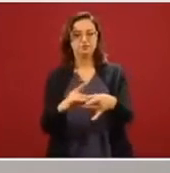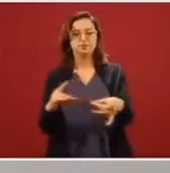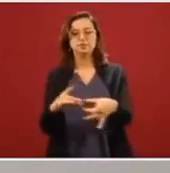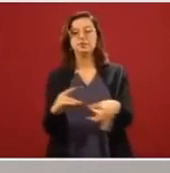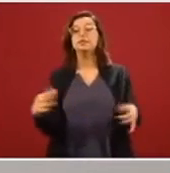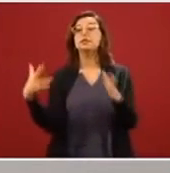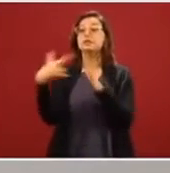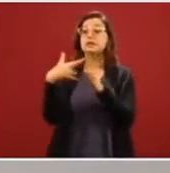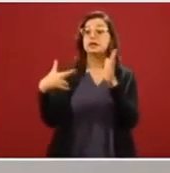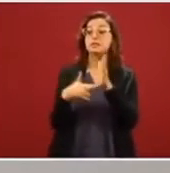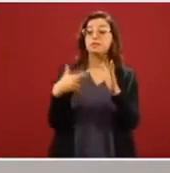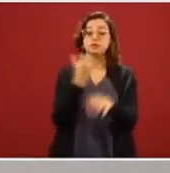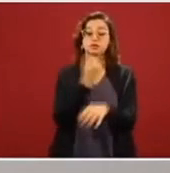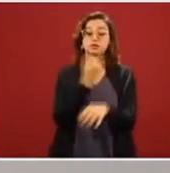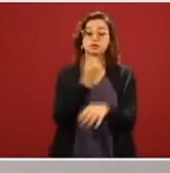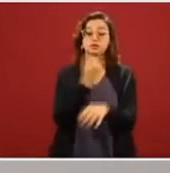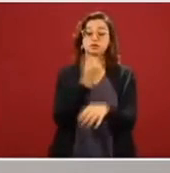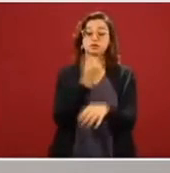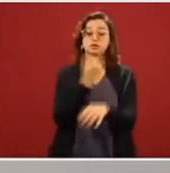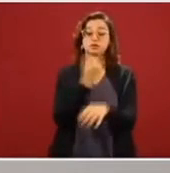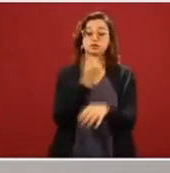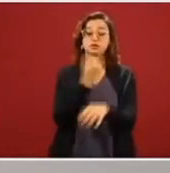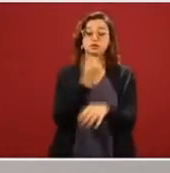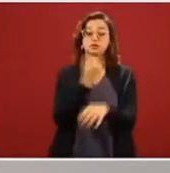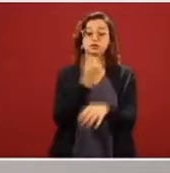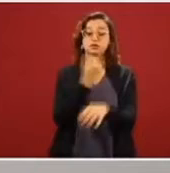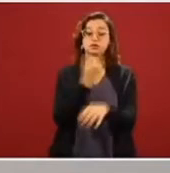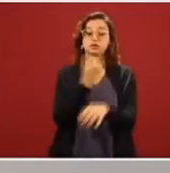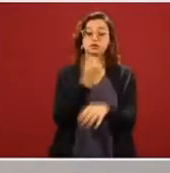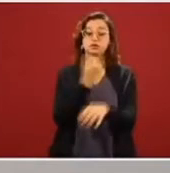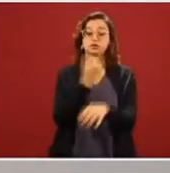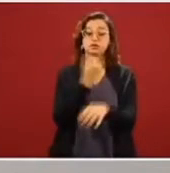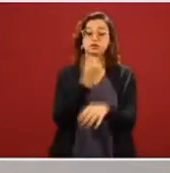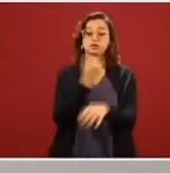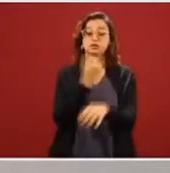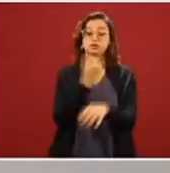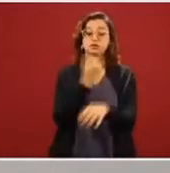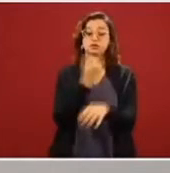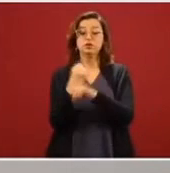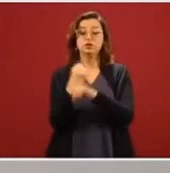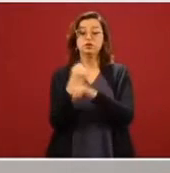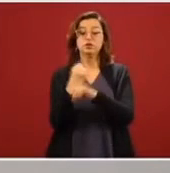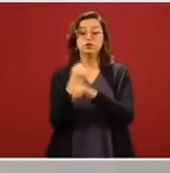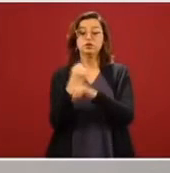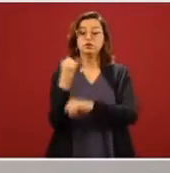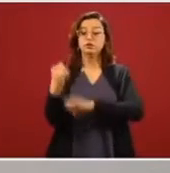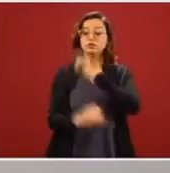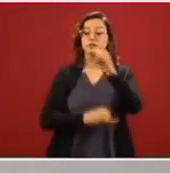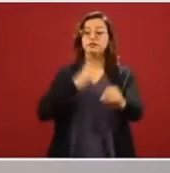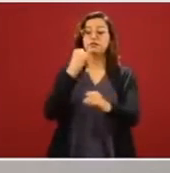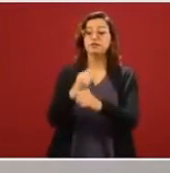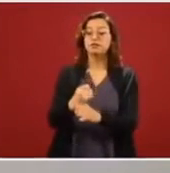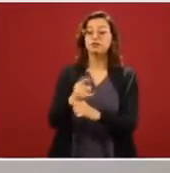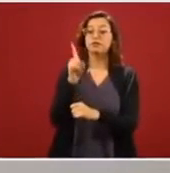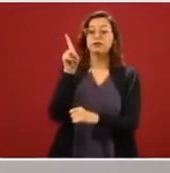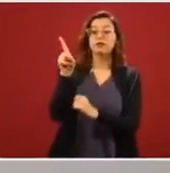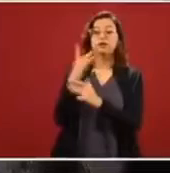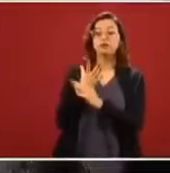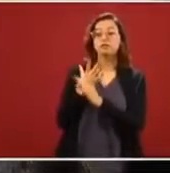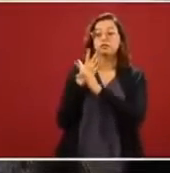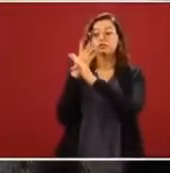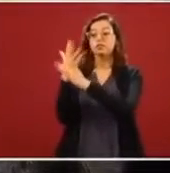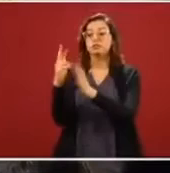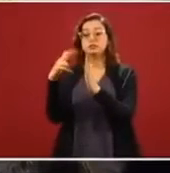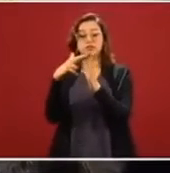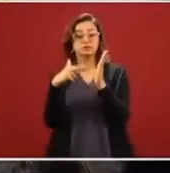vigente señala that is now current signals que esto debe hacerse that,